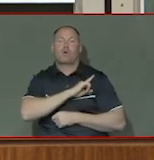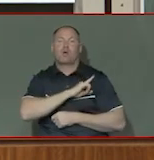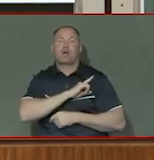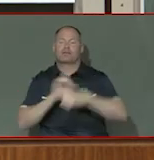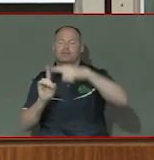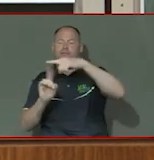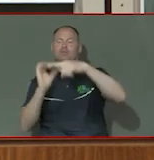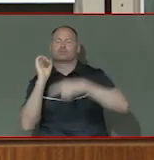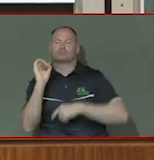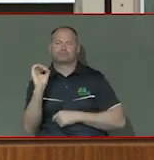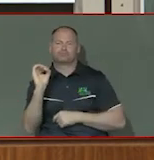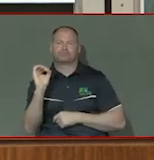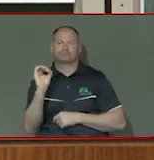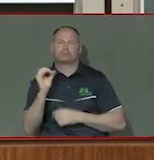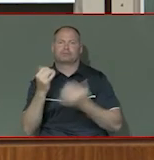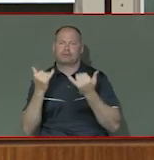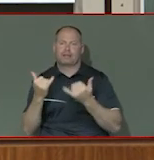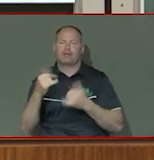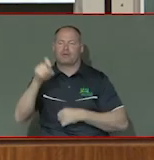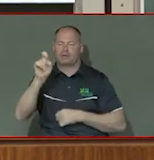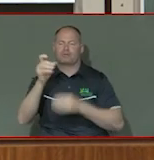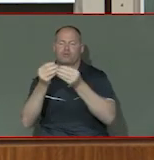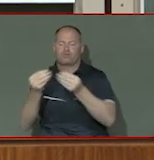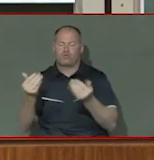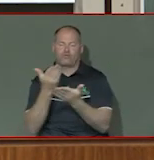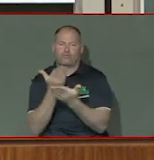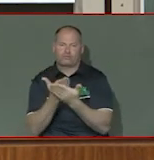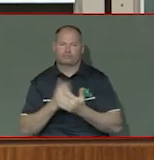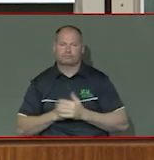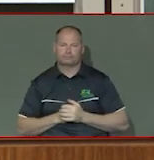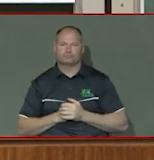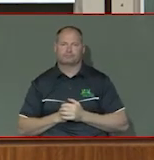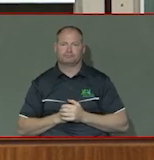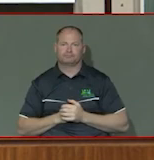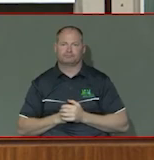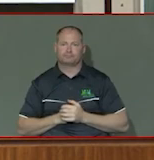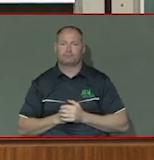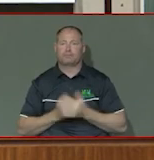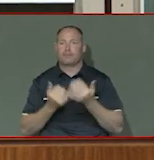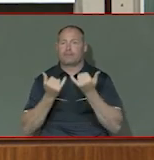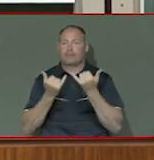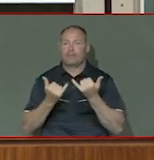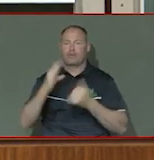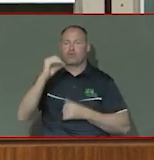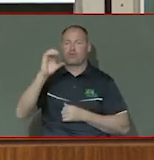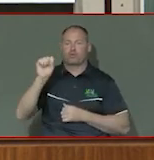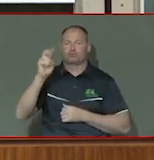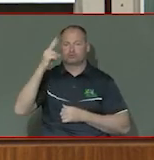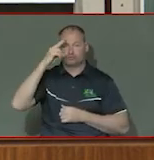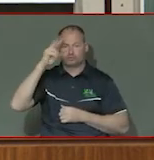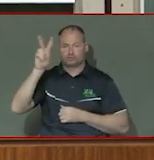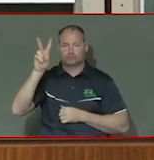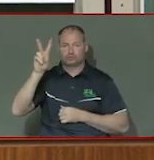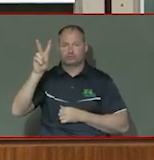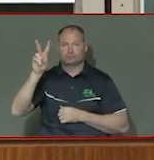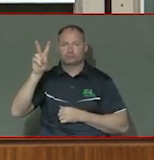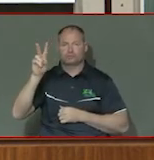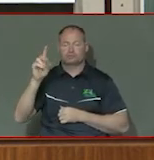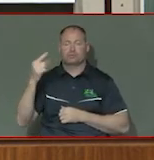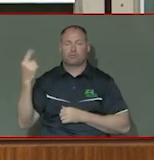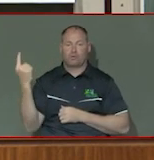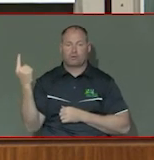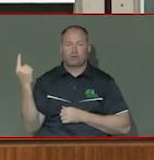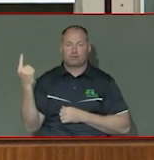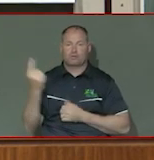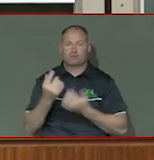equal to 0, and now I solve for x. So now we can say it is cos squared x is equal to 1. So therefore the